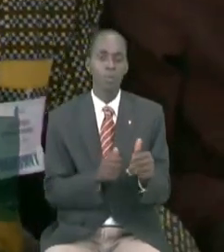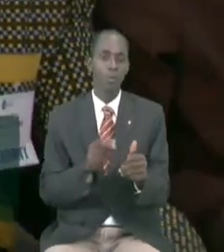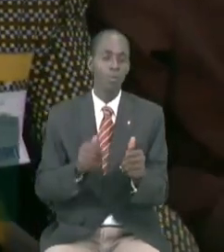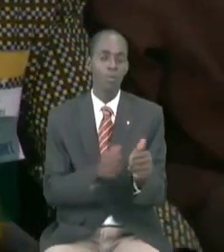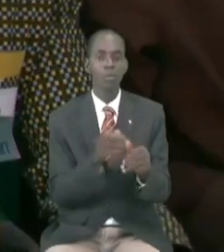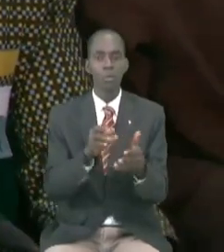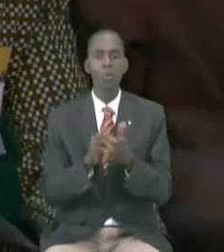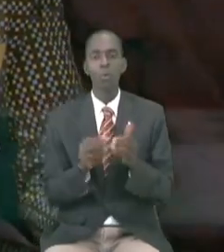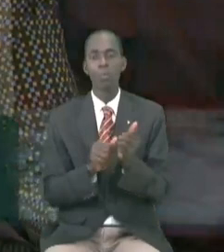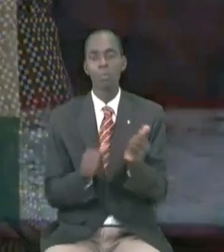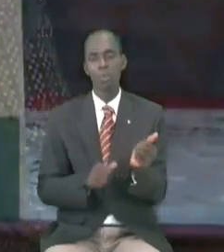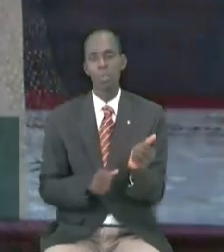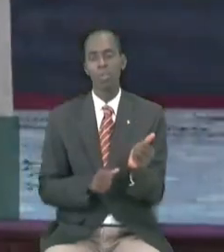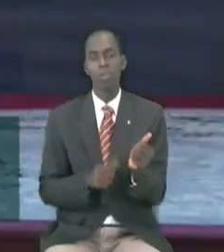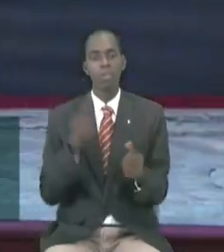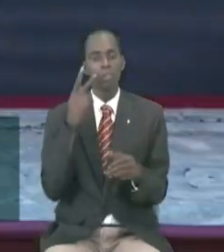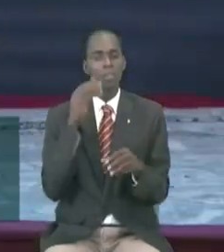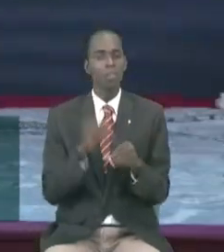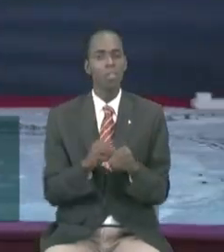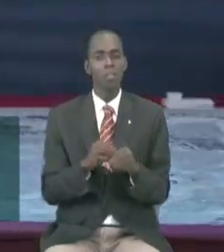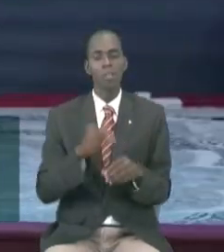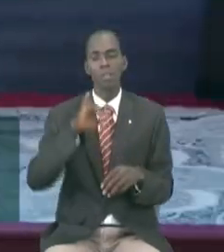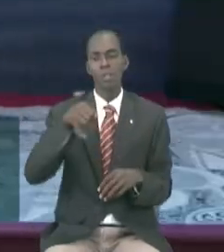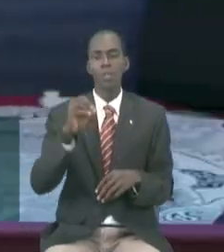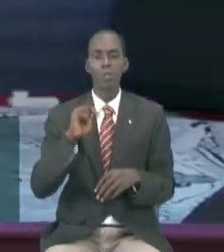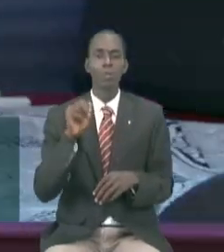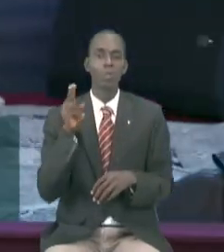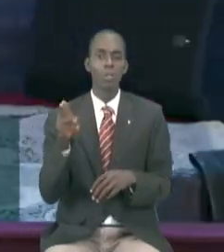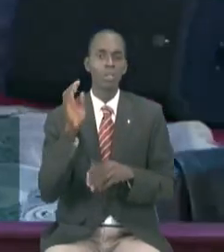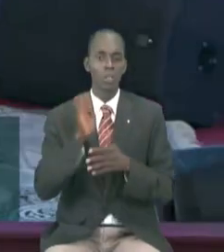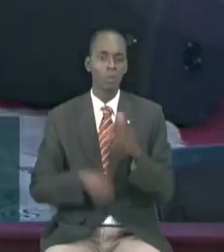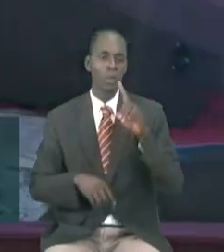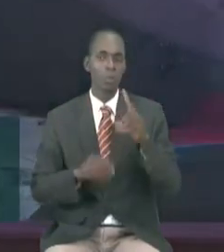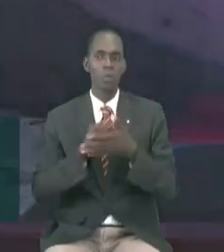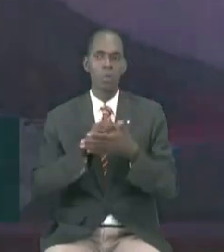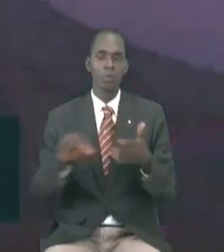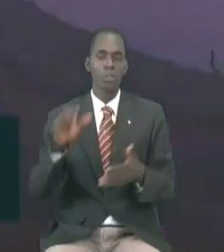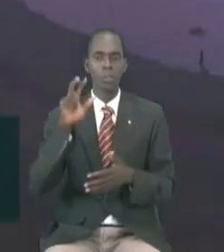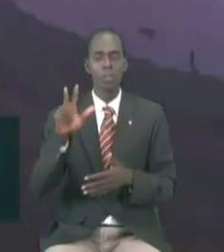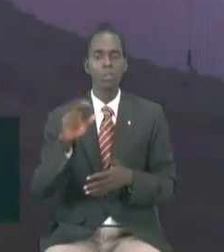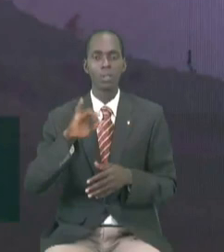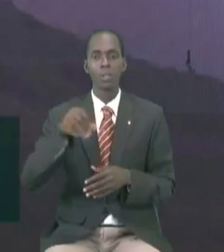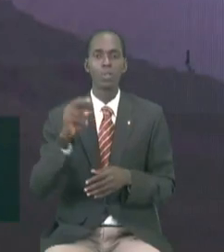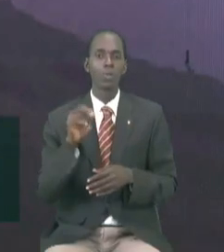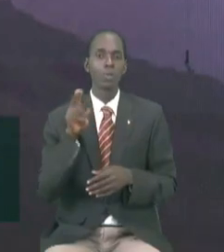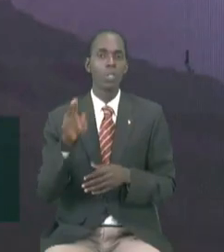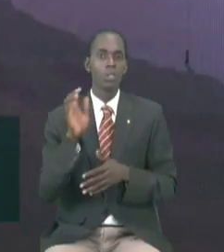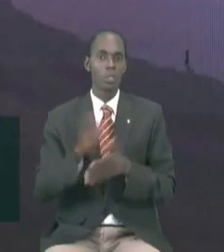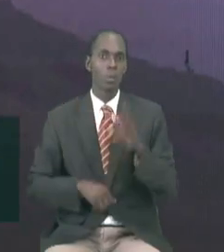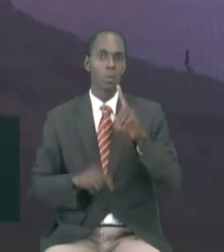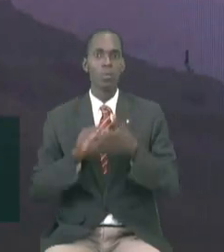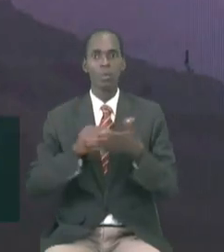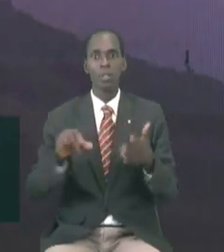chapter 1, verse 3, but Jonah rose up to flee unto Tarshish from